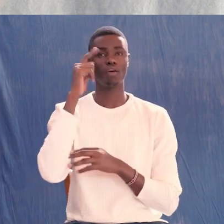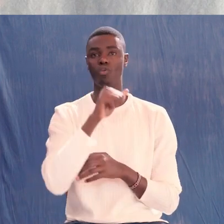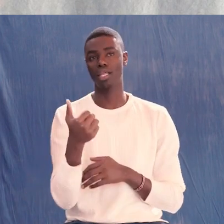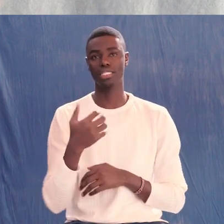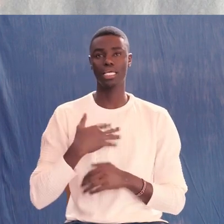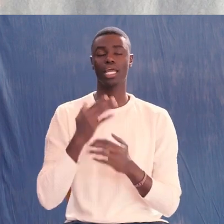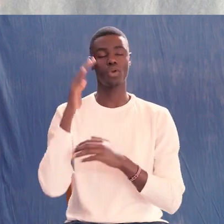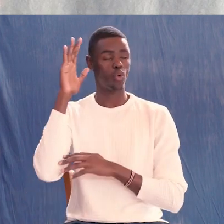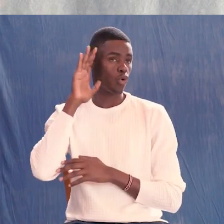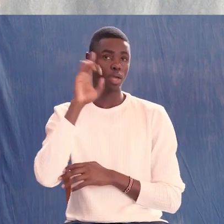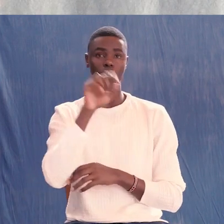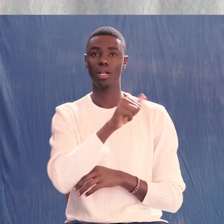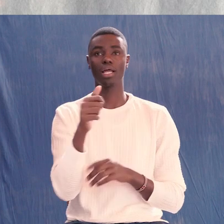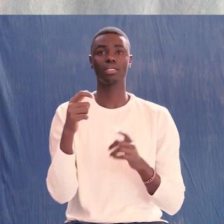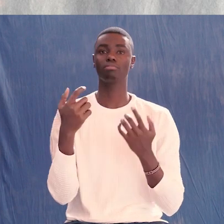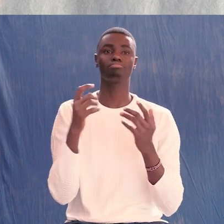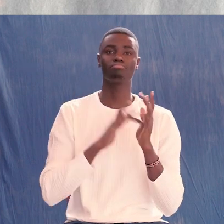obey the one another scriptures